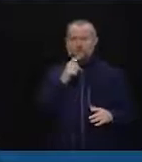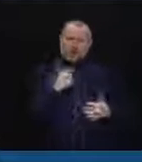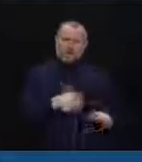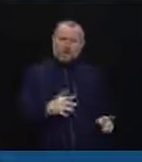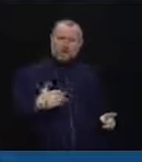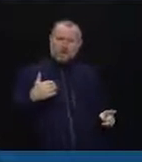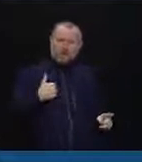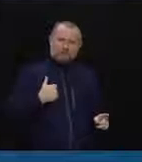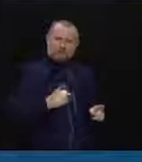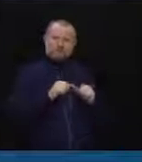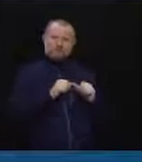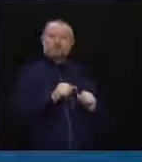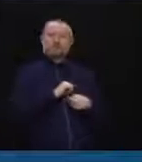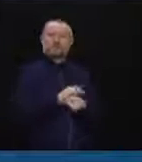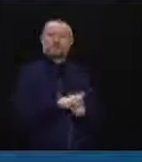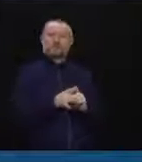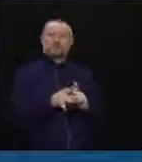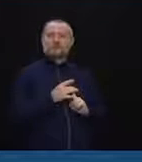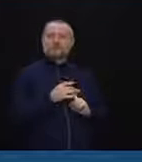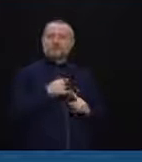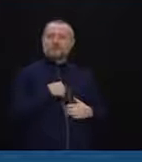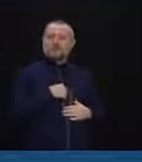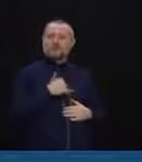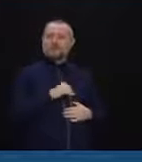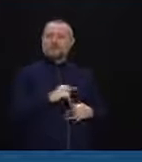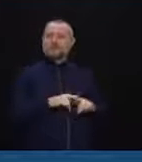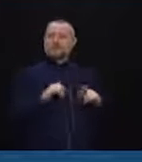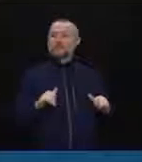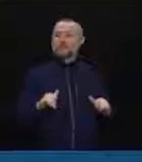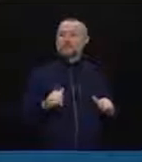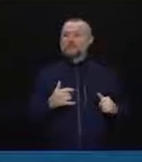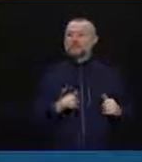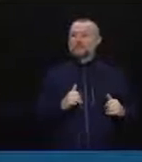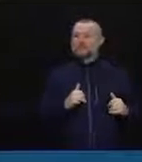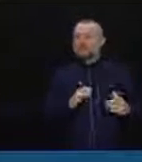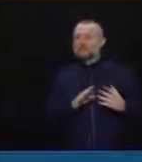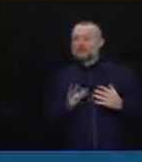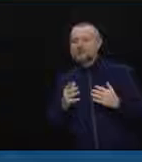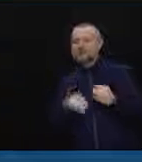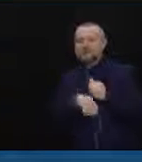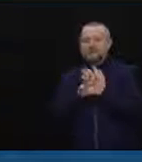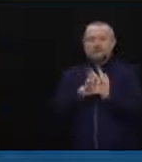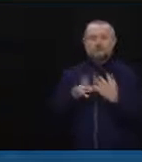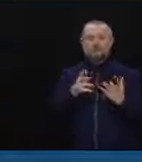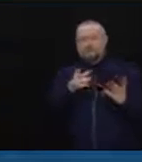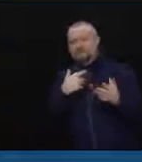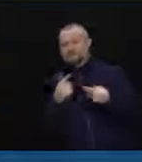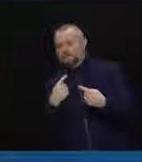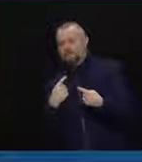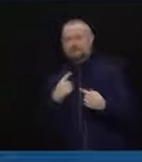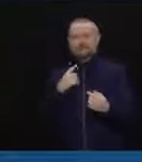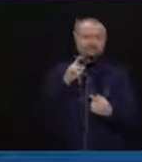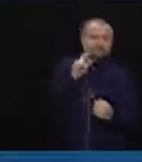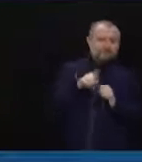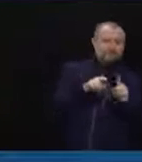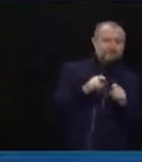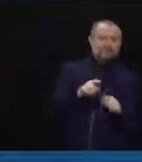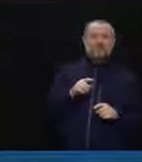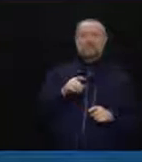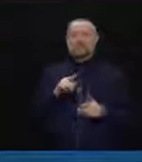event was live streamed. I can give you all the website if you missed it. It's